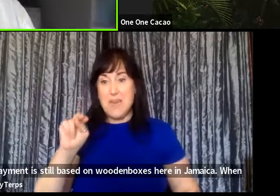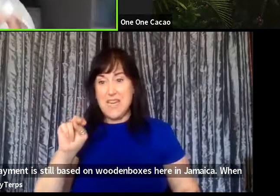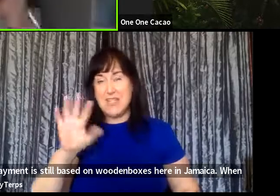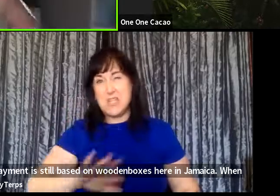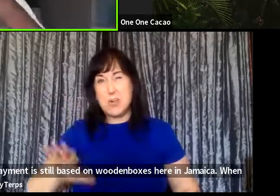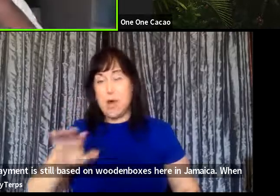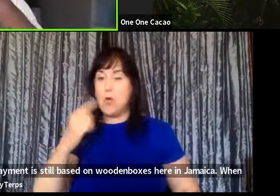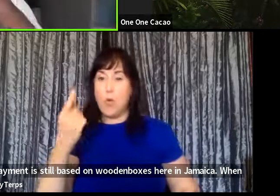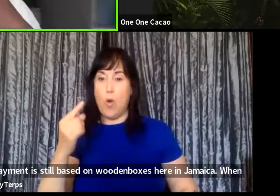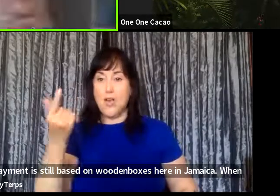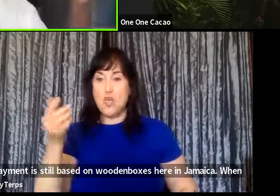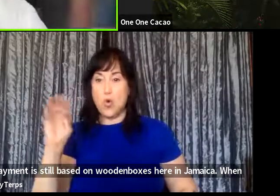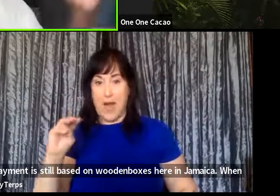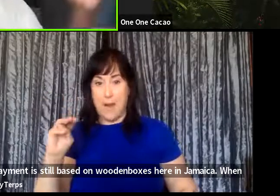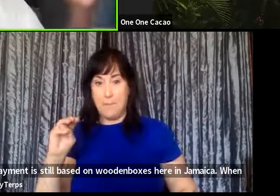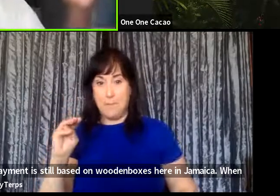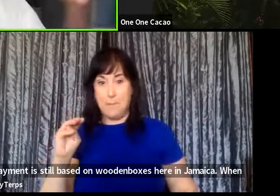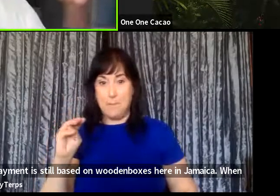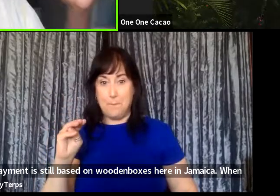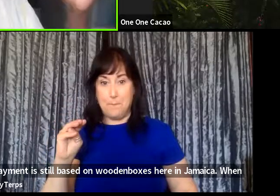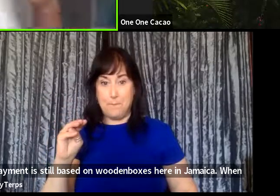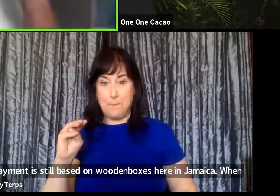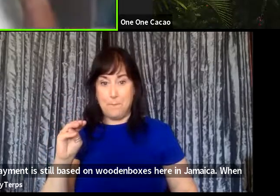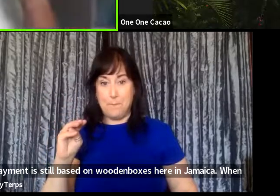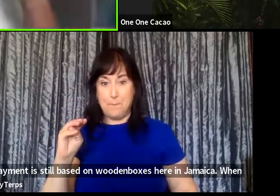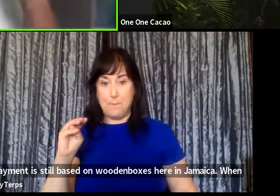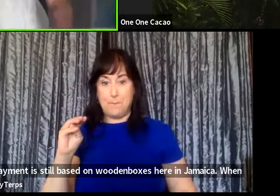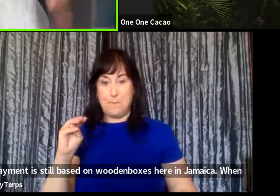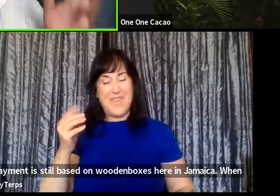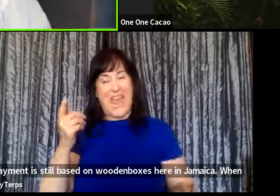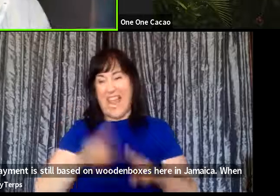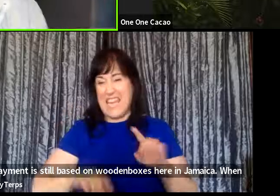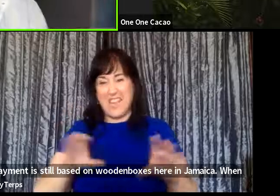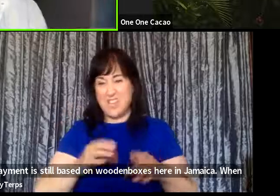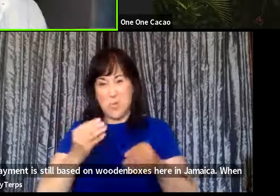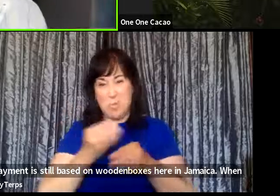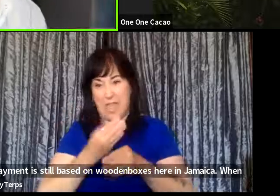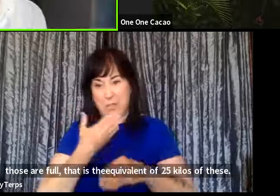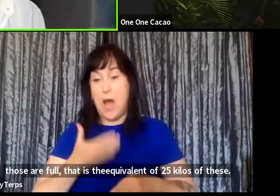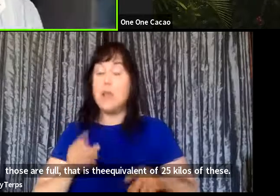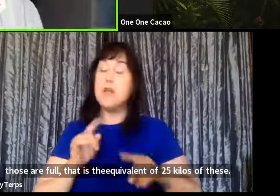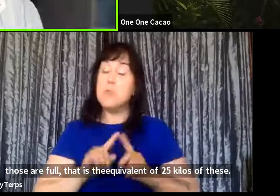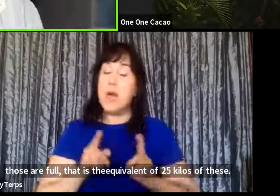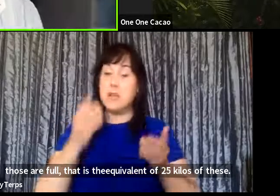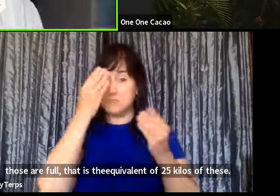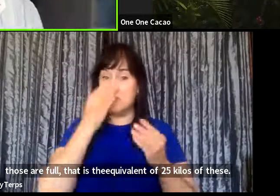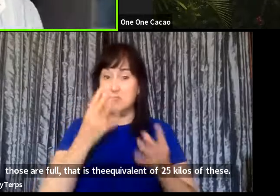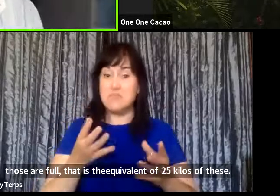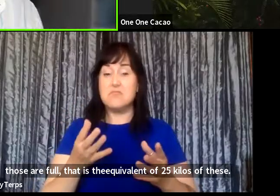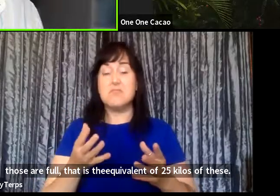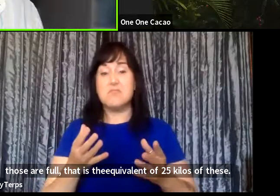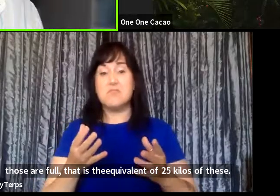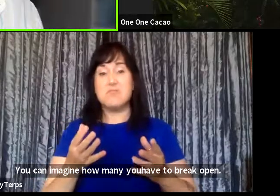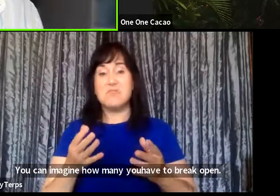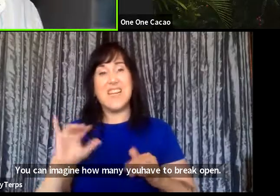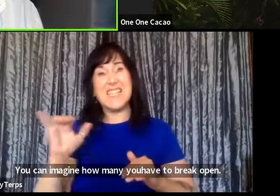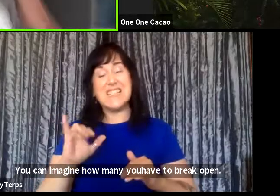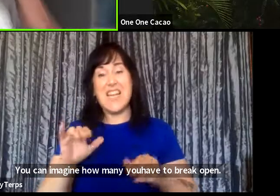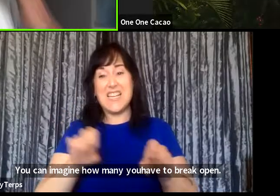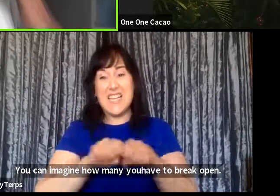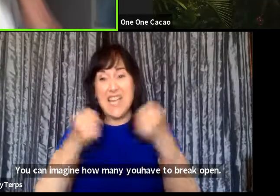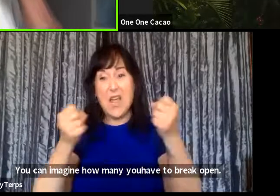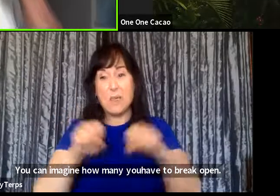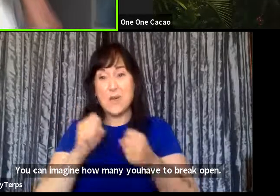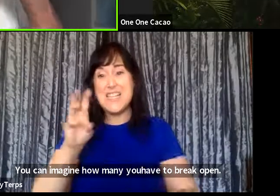open. Well, if you can't do the maths, and I told you I've got this calculator, so I can't really do the maths, but what I will tell you is it's the equivalent of breaking open 600 of